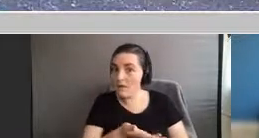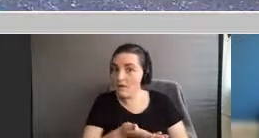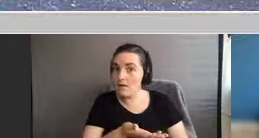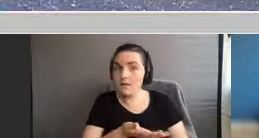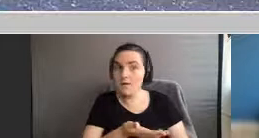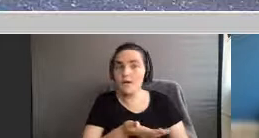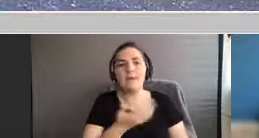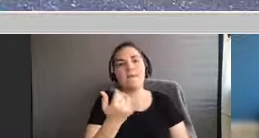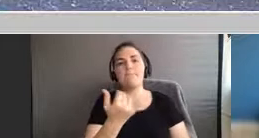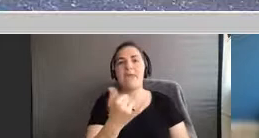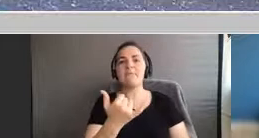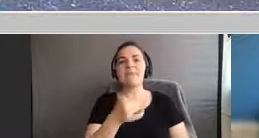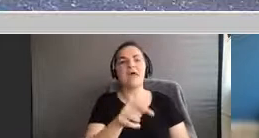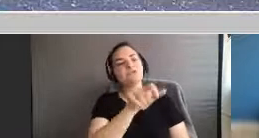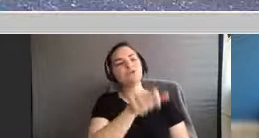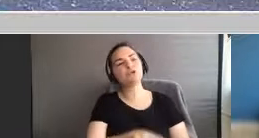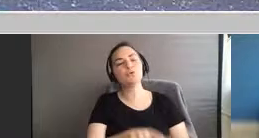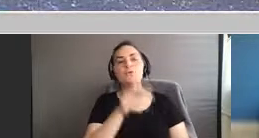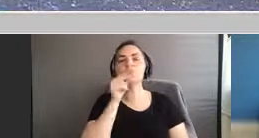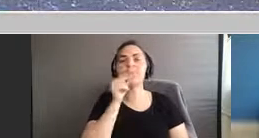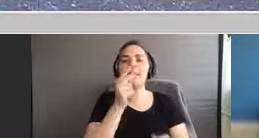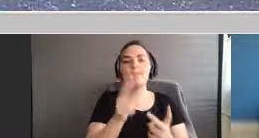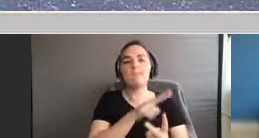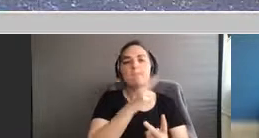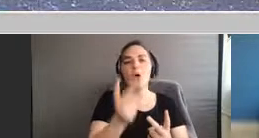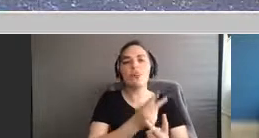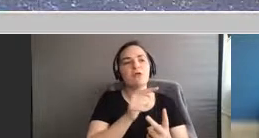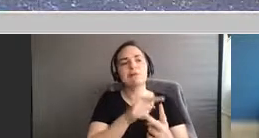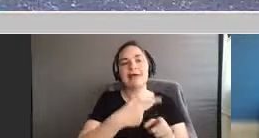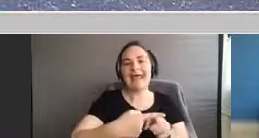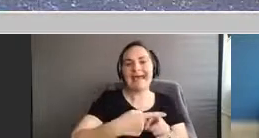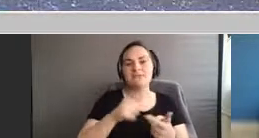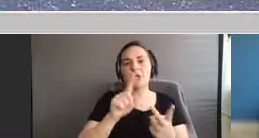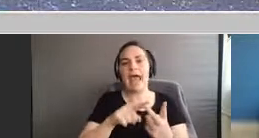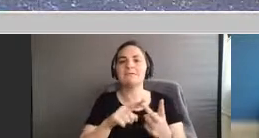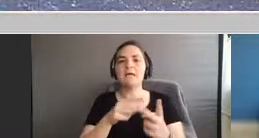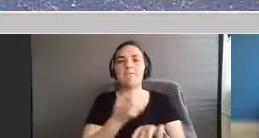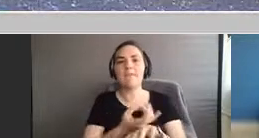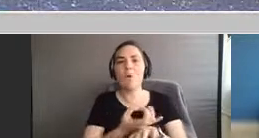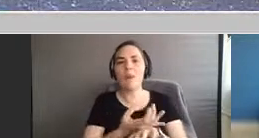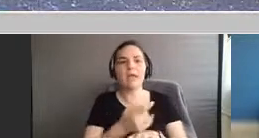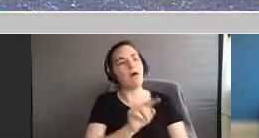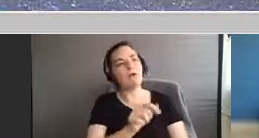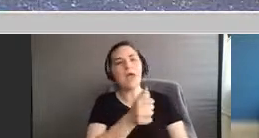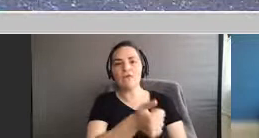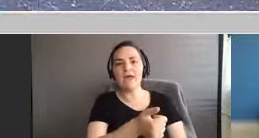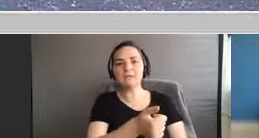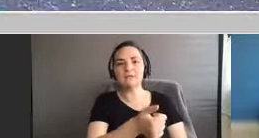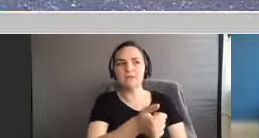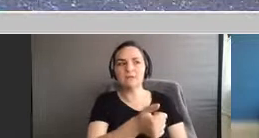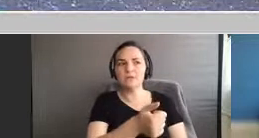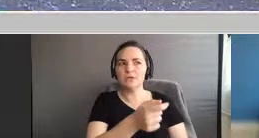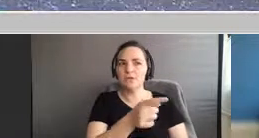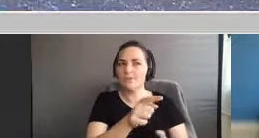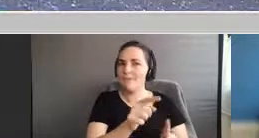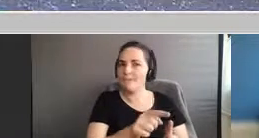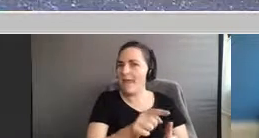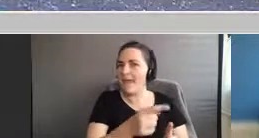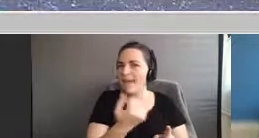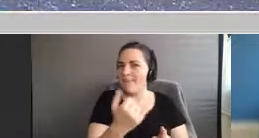and Bengali. It might be that you have a learner who is a speaker of English and Bengali, but who